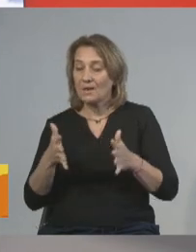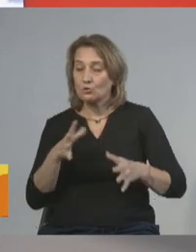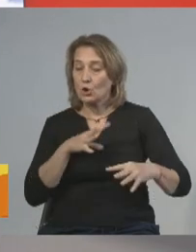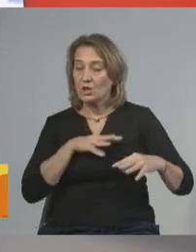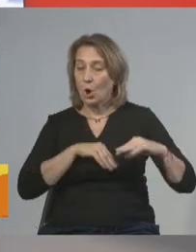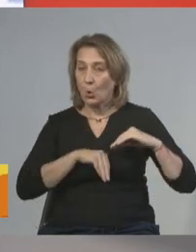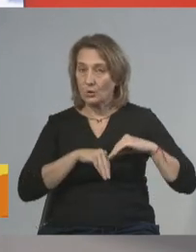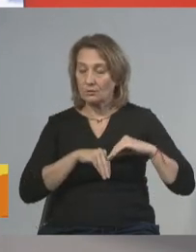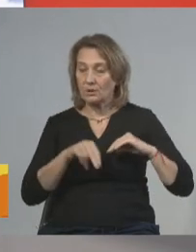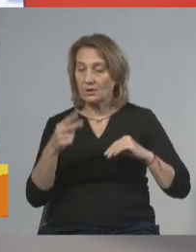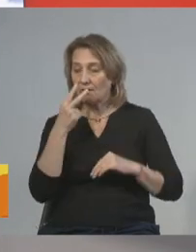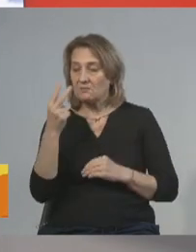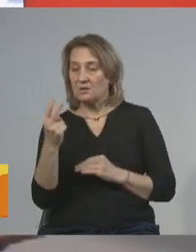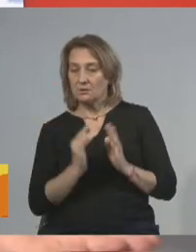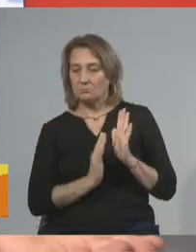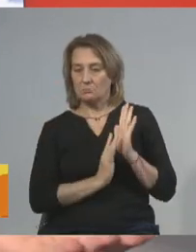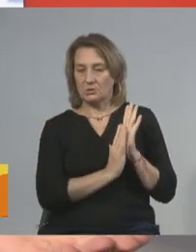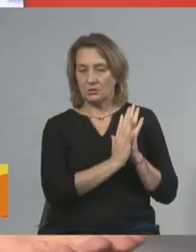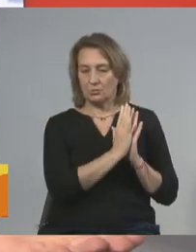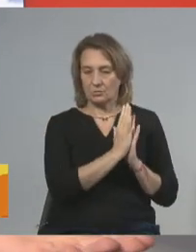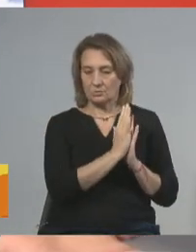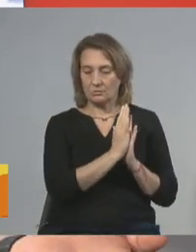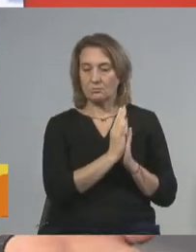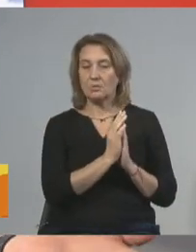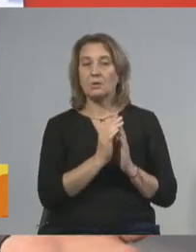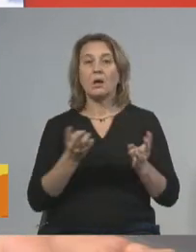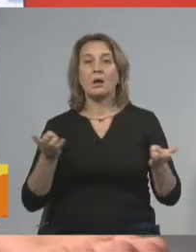some income they see growth